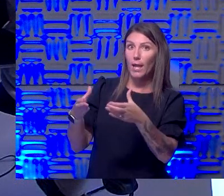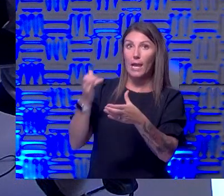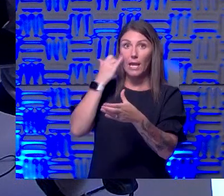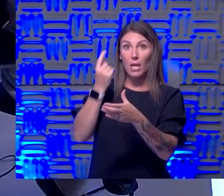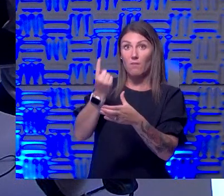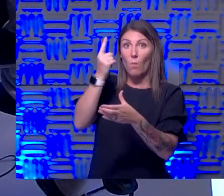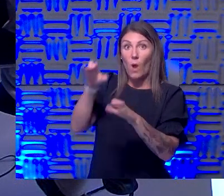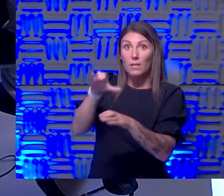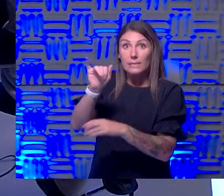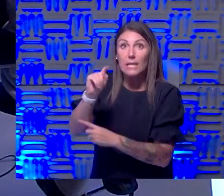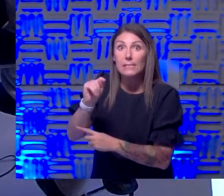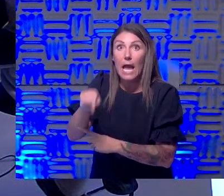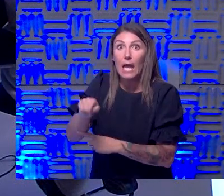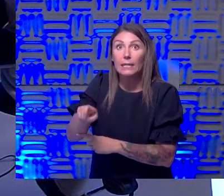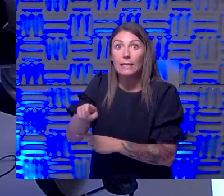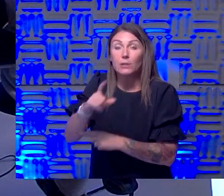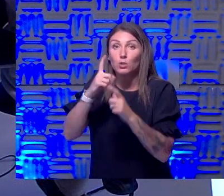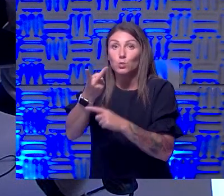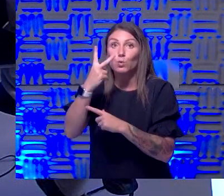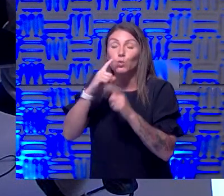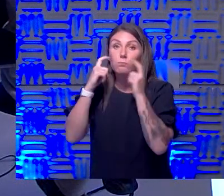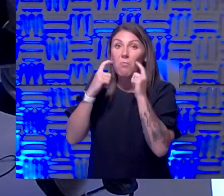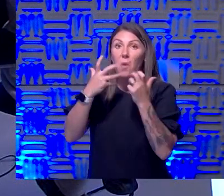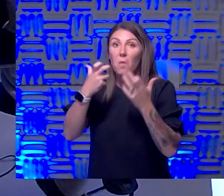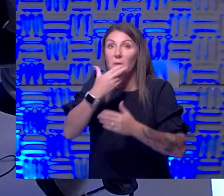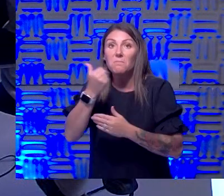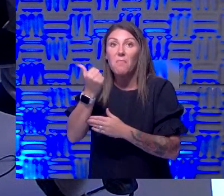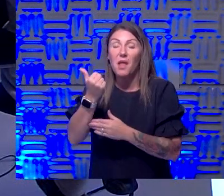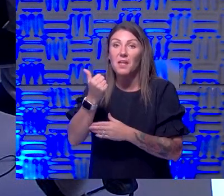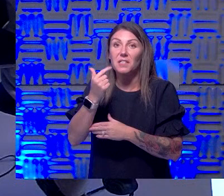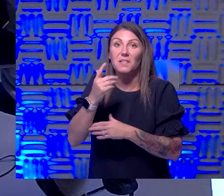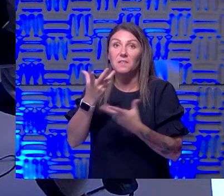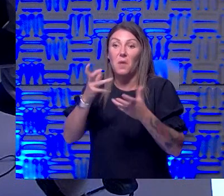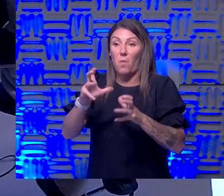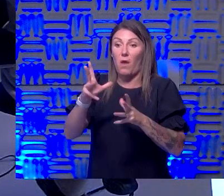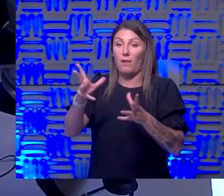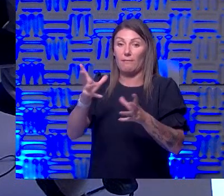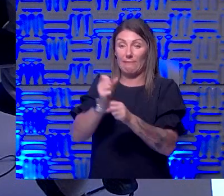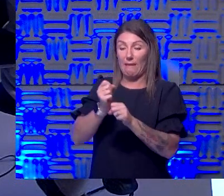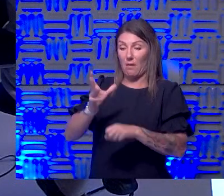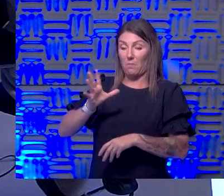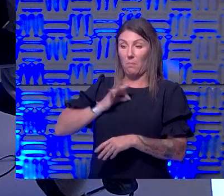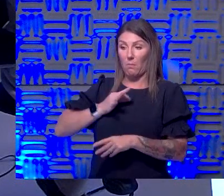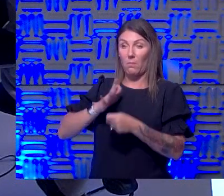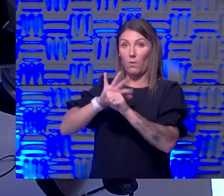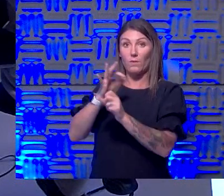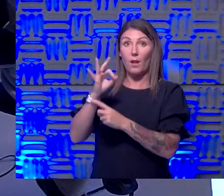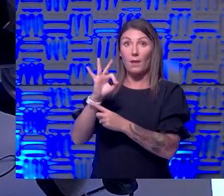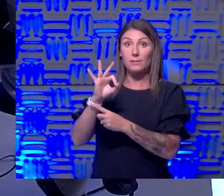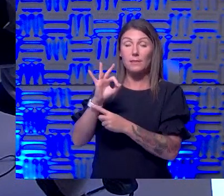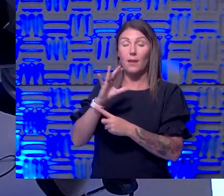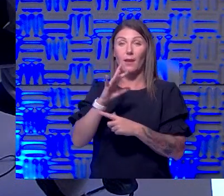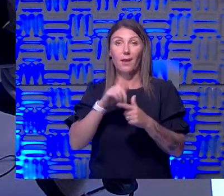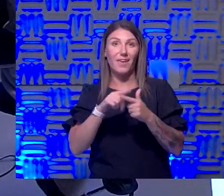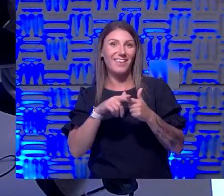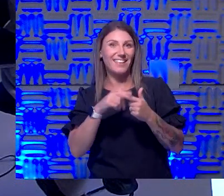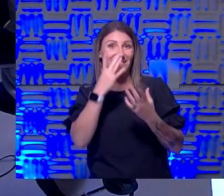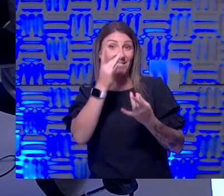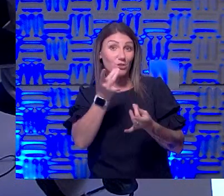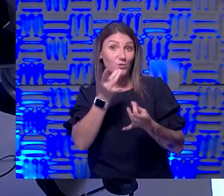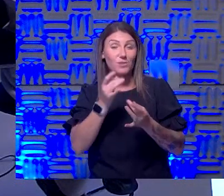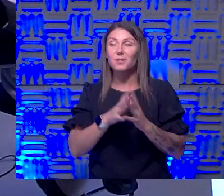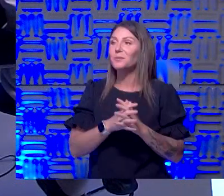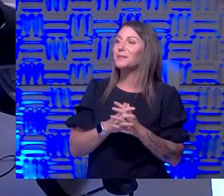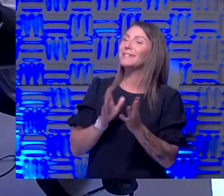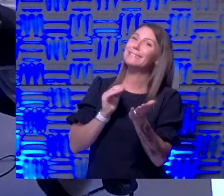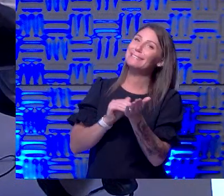one's going to do it, maybe I need 2, and I want to do it better because they don't want to get COVID and they don't want to spread it. And then that's kind of interesting next to people who don't want to